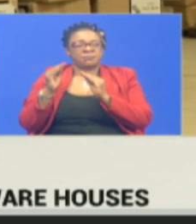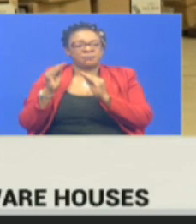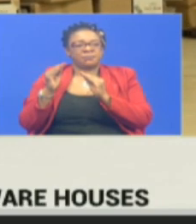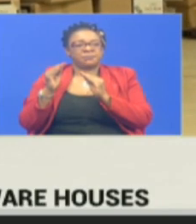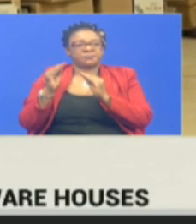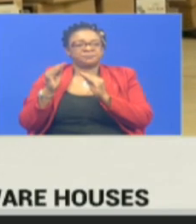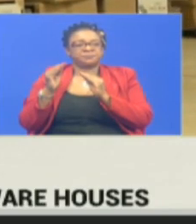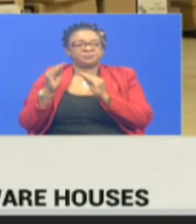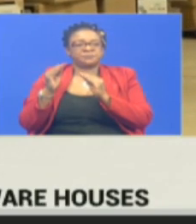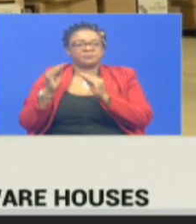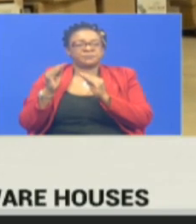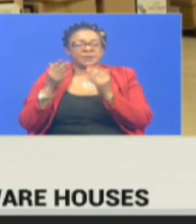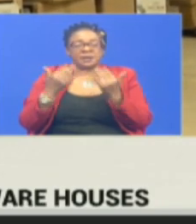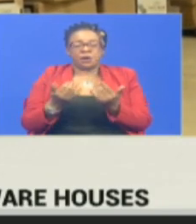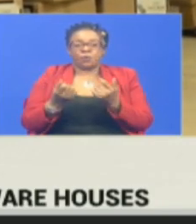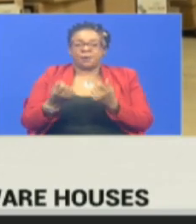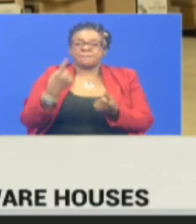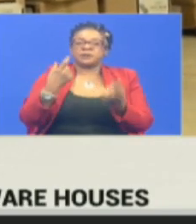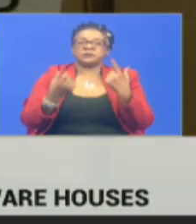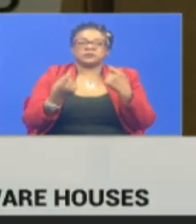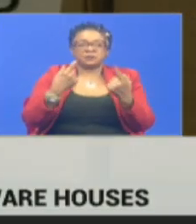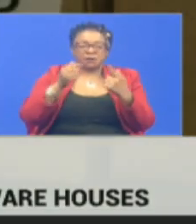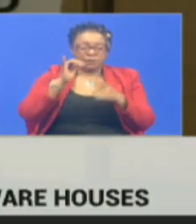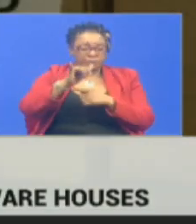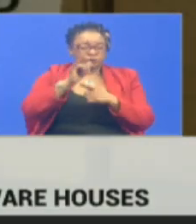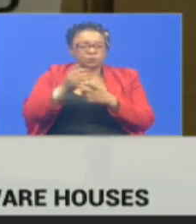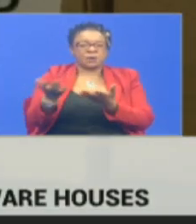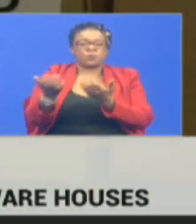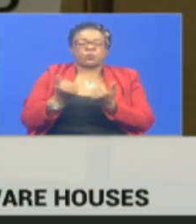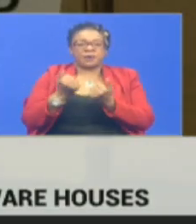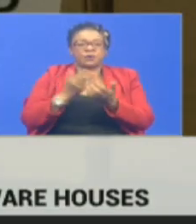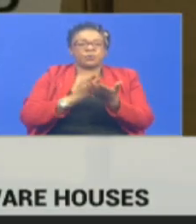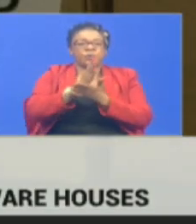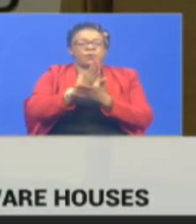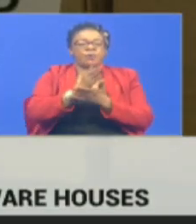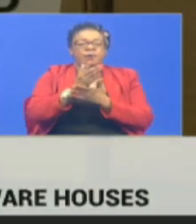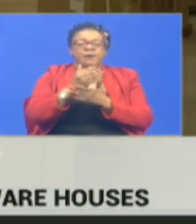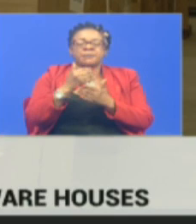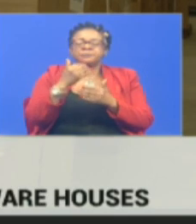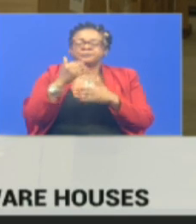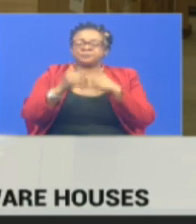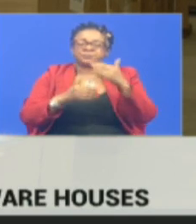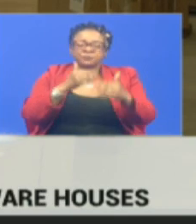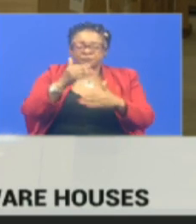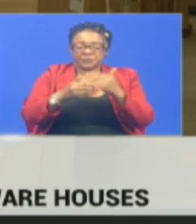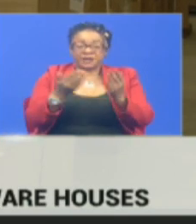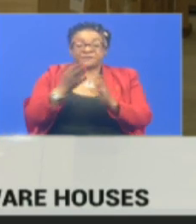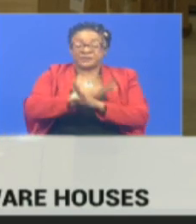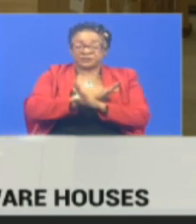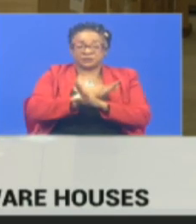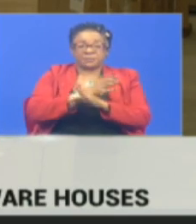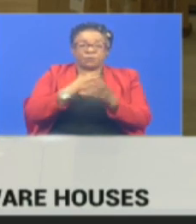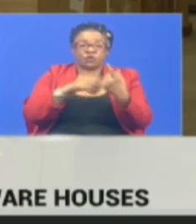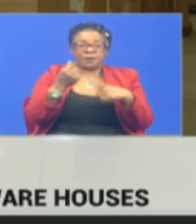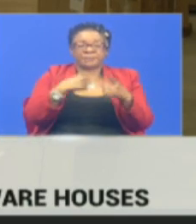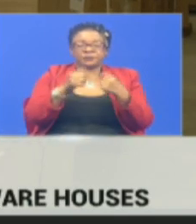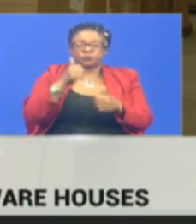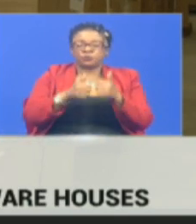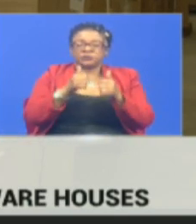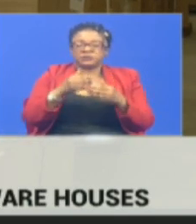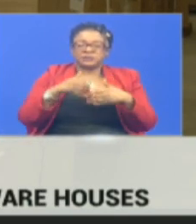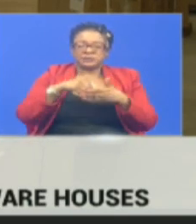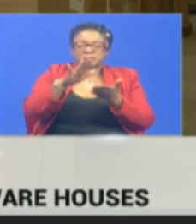It is emerging that these supplies were acquired through a process known as reverse procurement, in which KEMSA sent out commitment letters